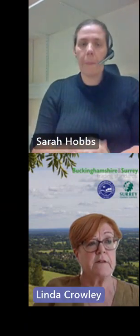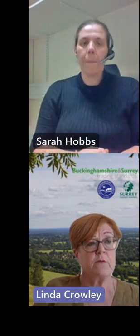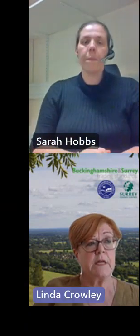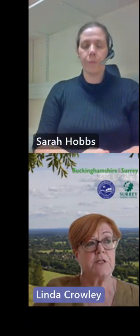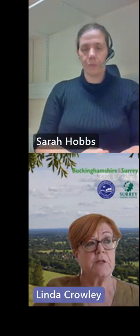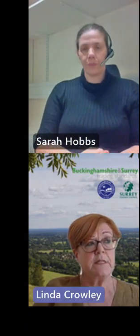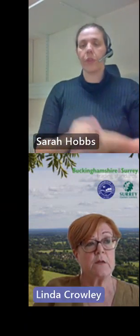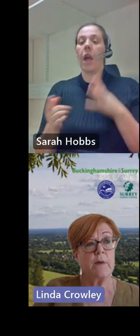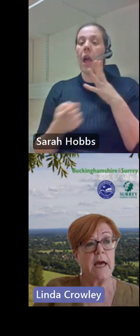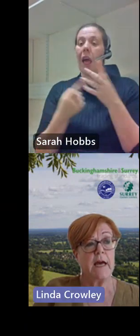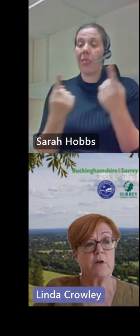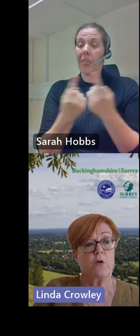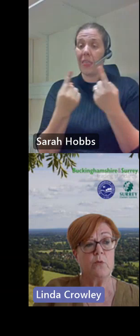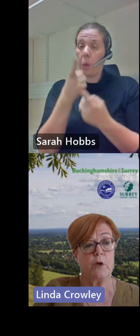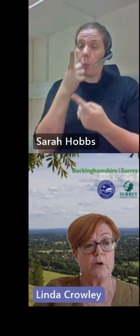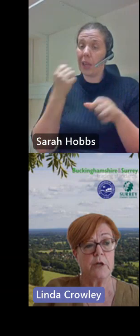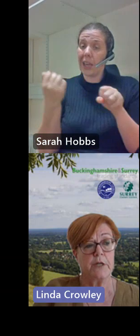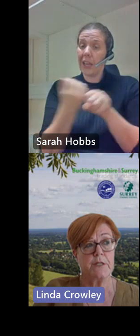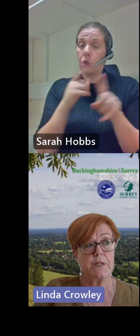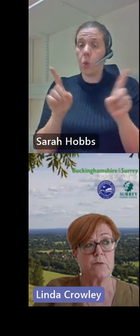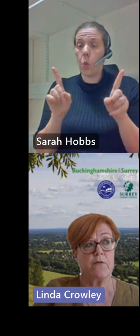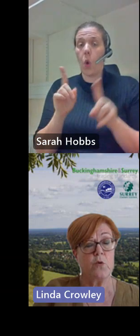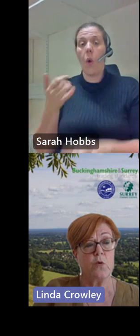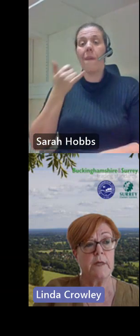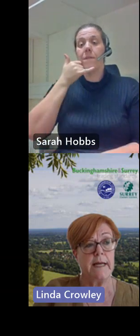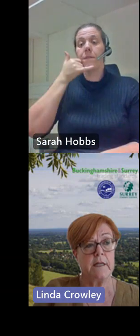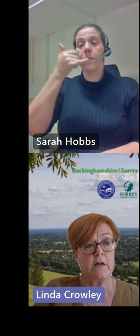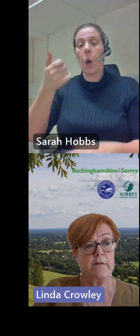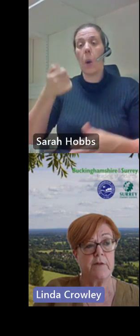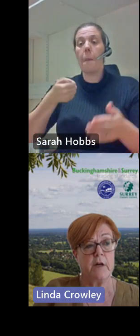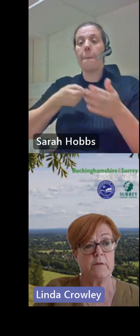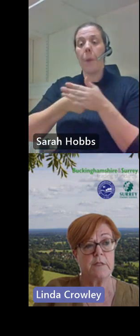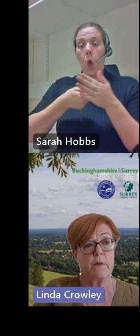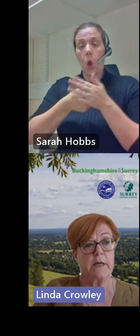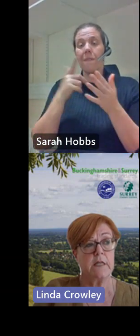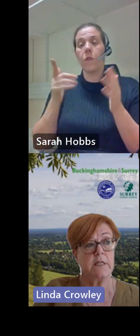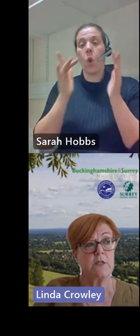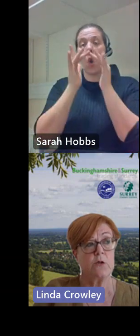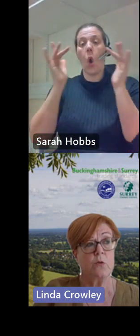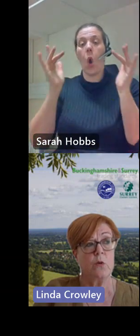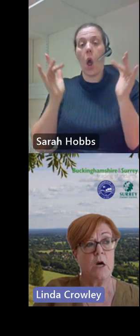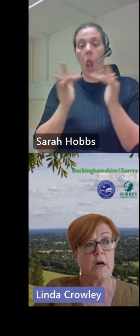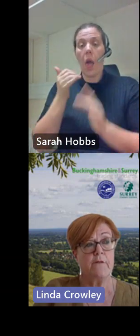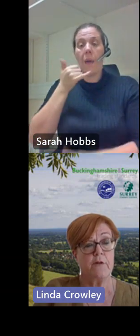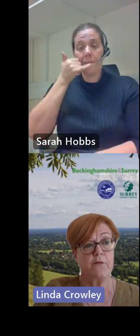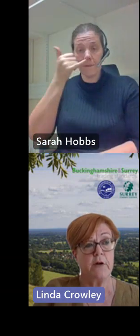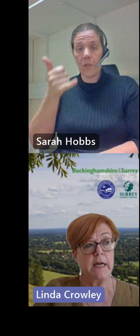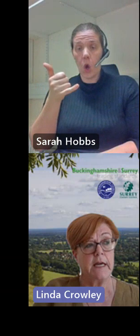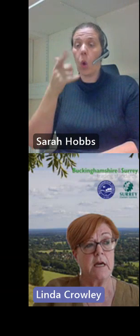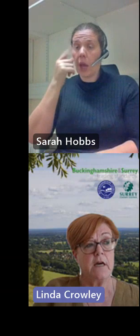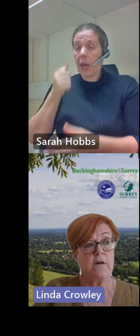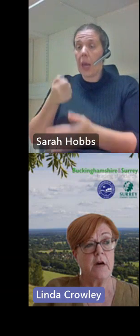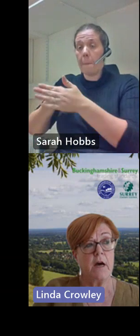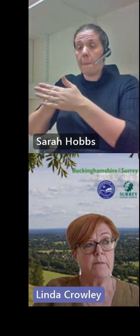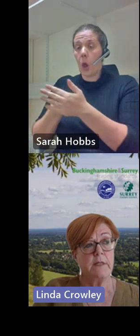So another thing that we can do is that we have call blockers for landline phones that we can install for